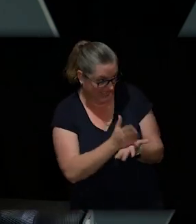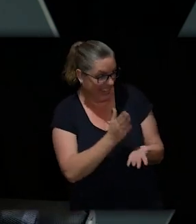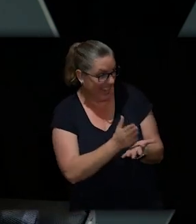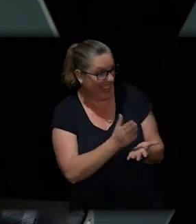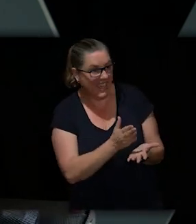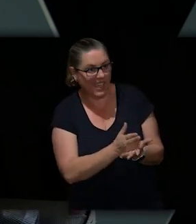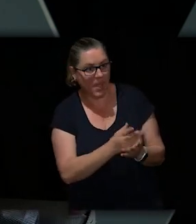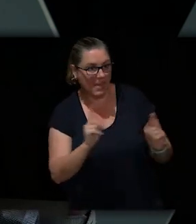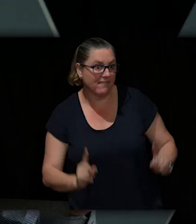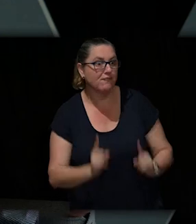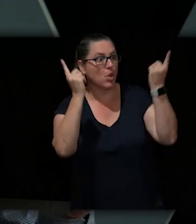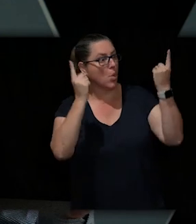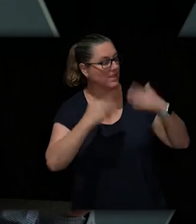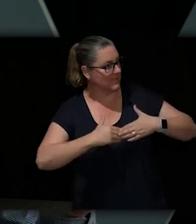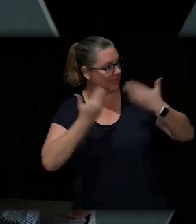first day